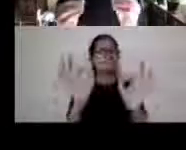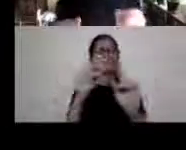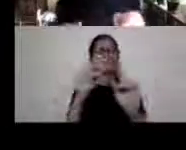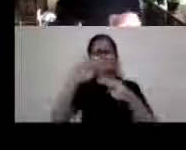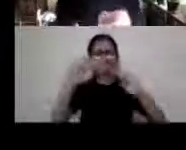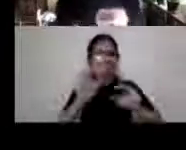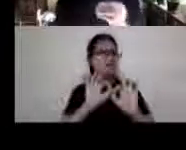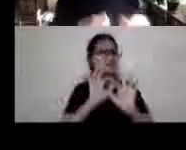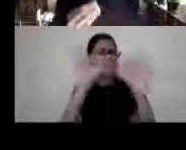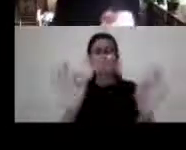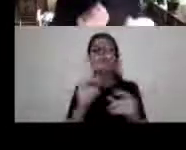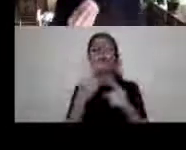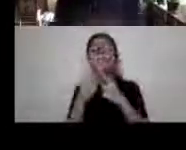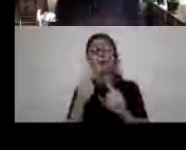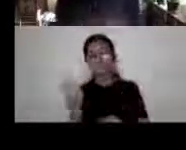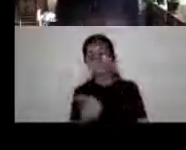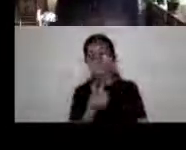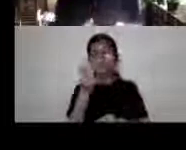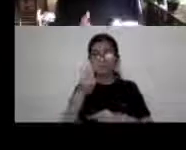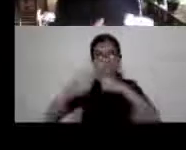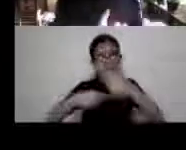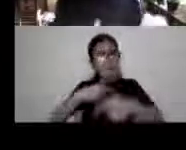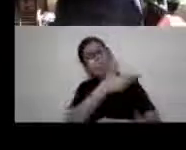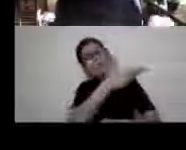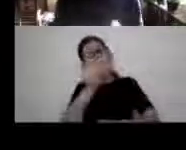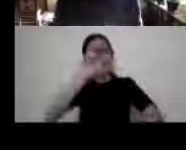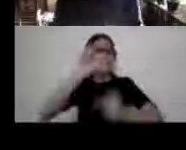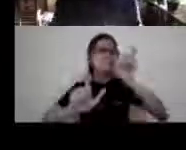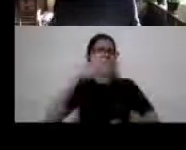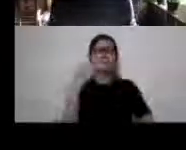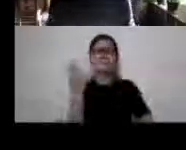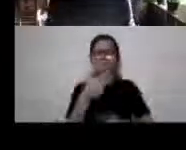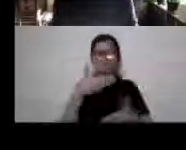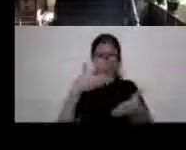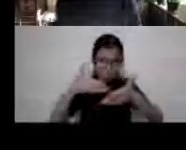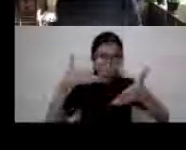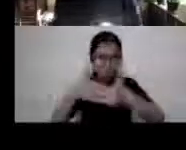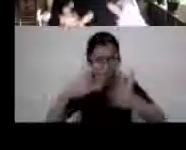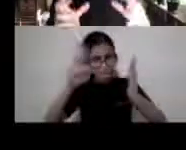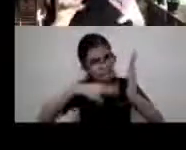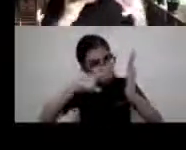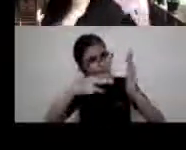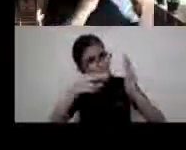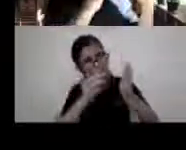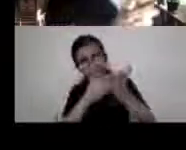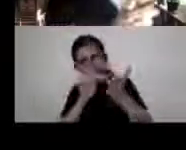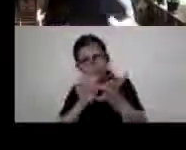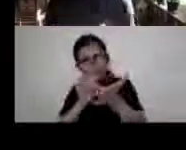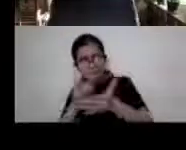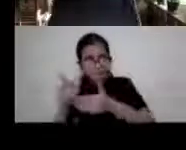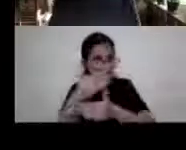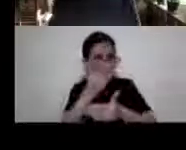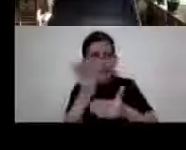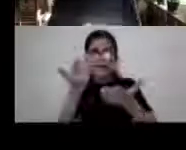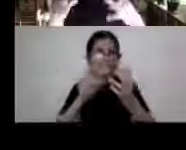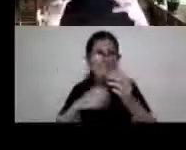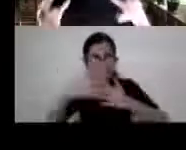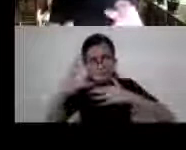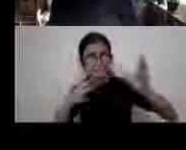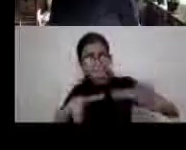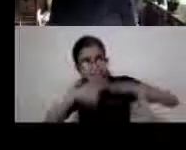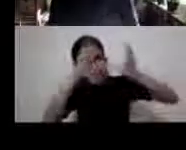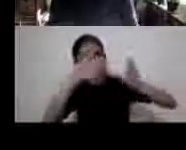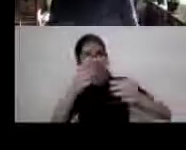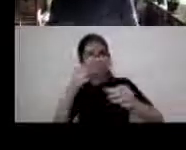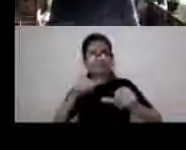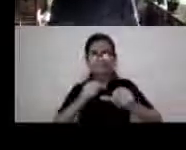usually also average users who might find it difficult to read maps or to understand the building, also